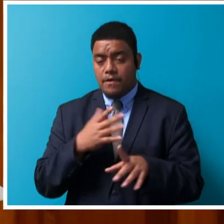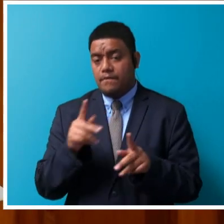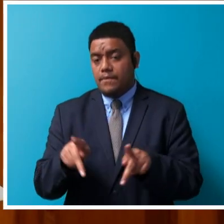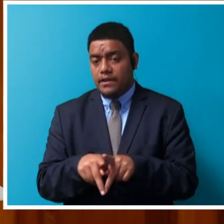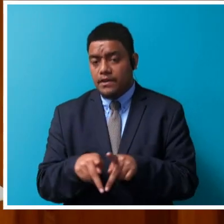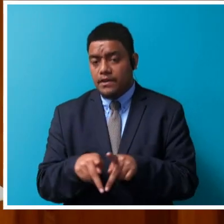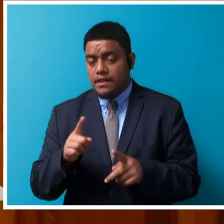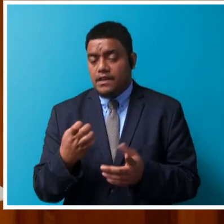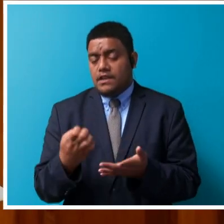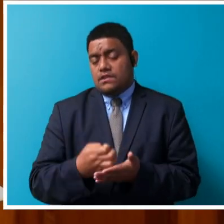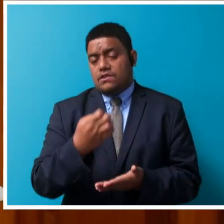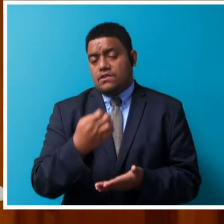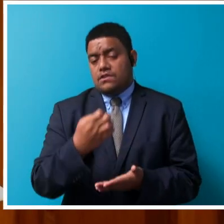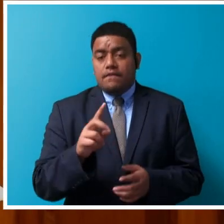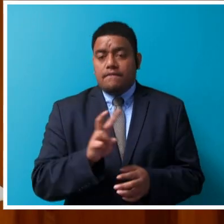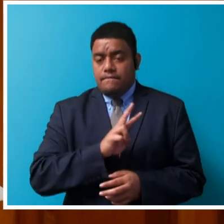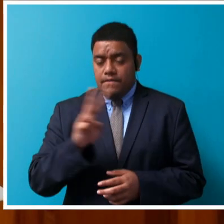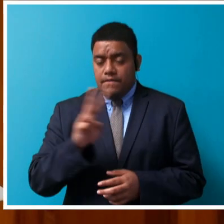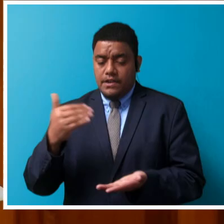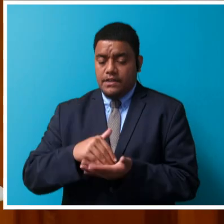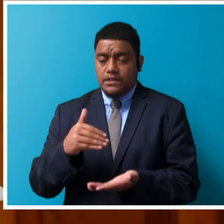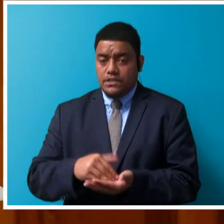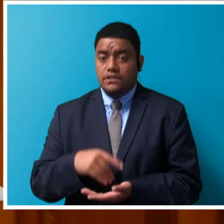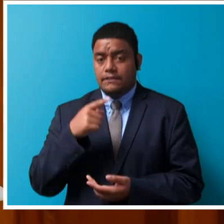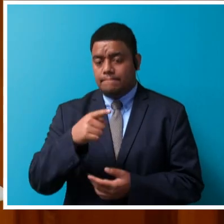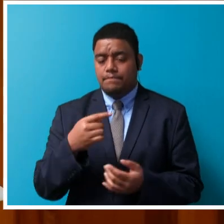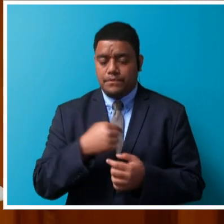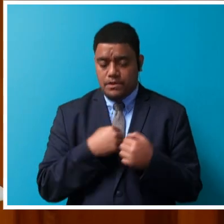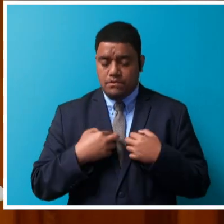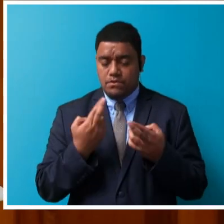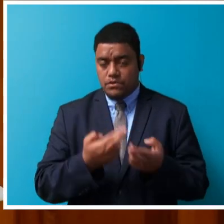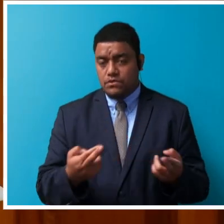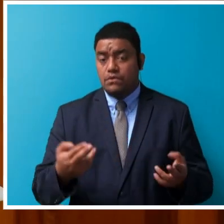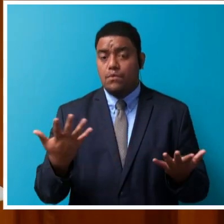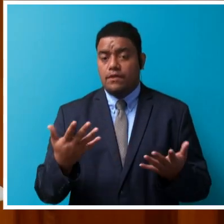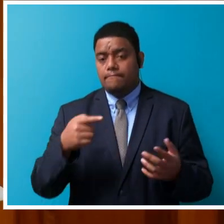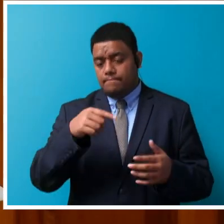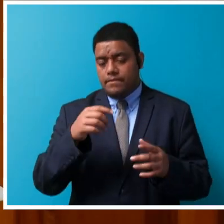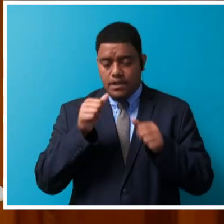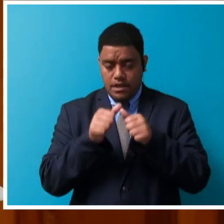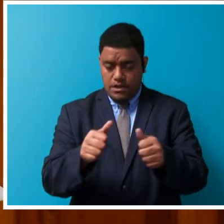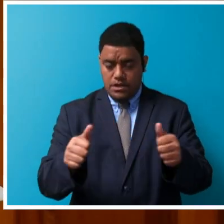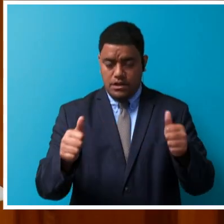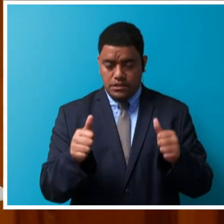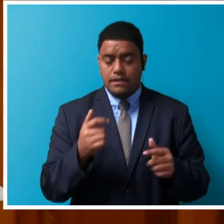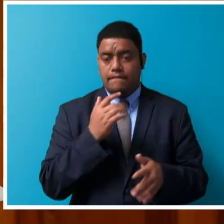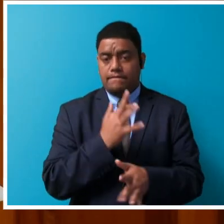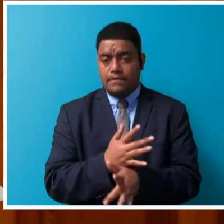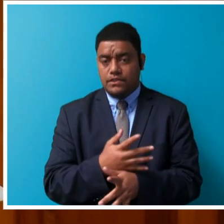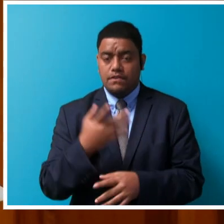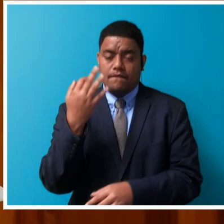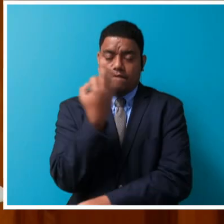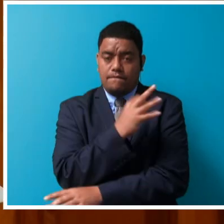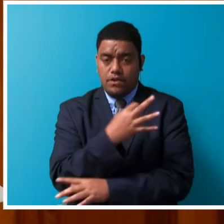economic diversification, and value addition is essential in our resource-based sectors, including agriculture, fisheries,